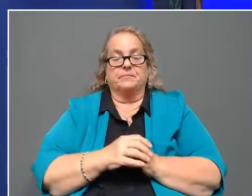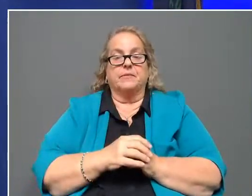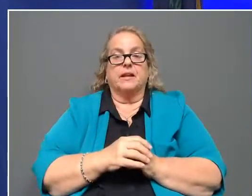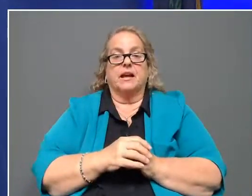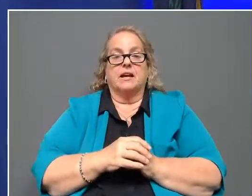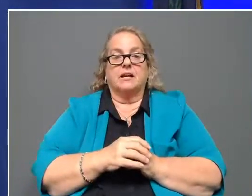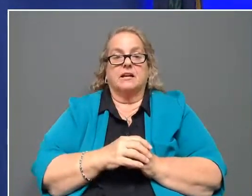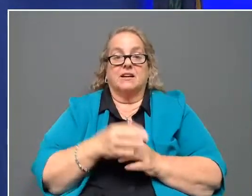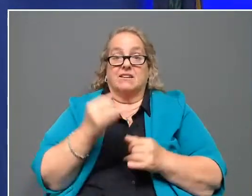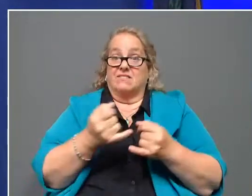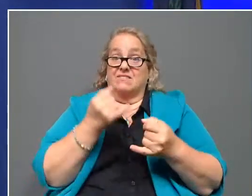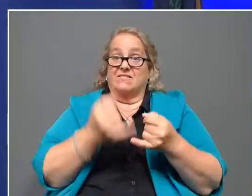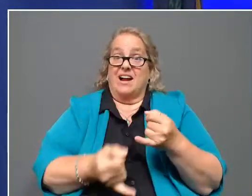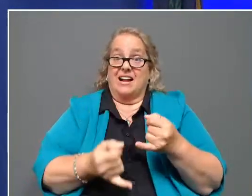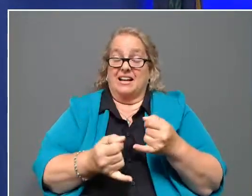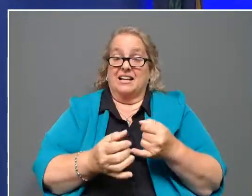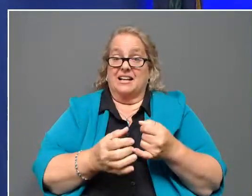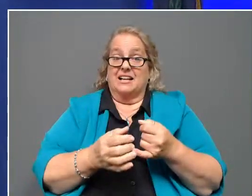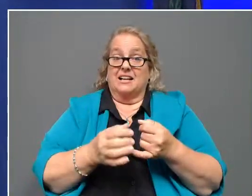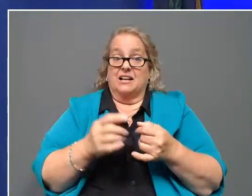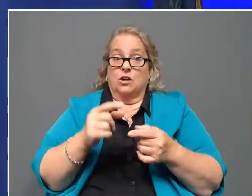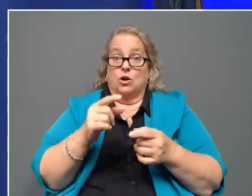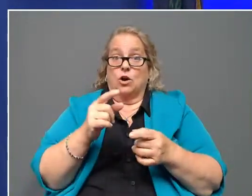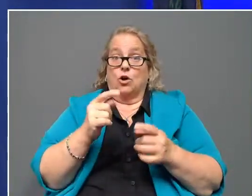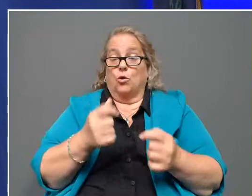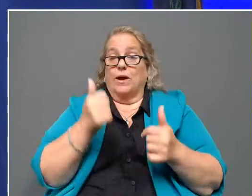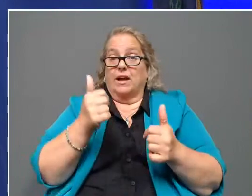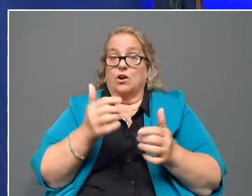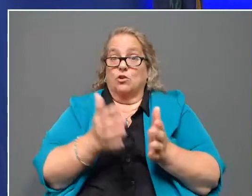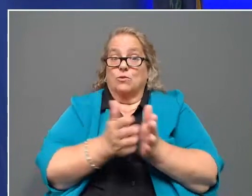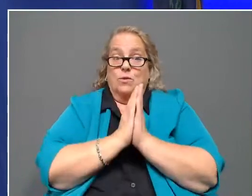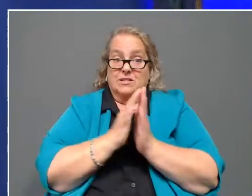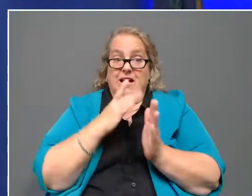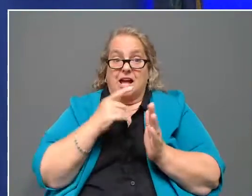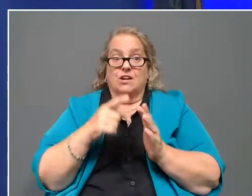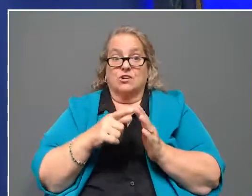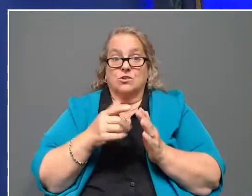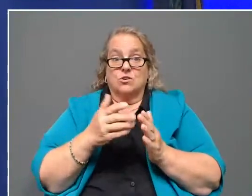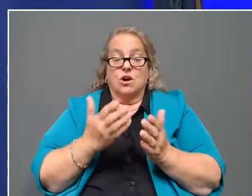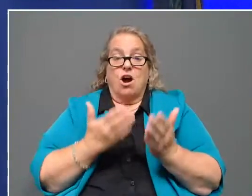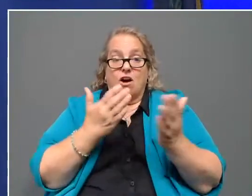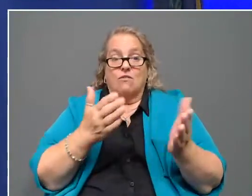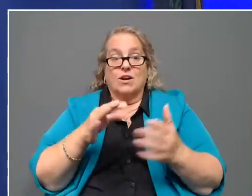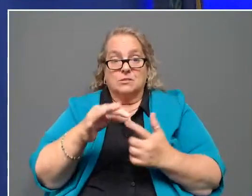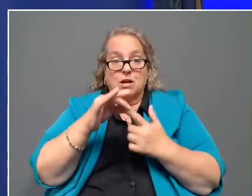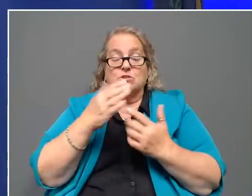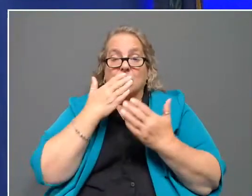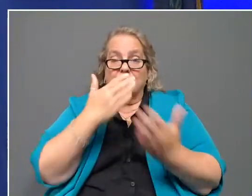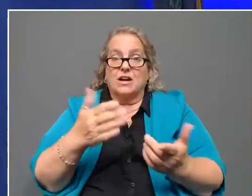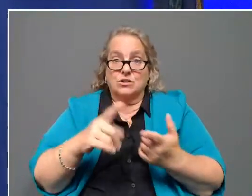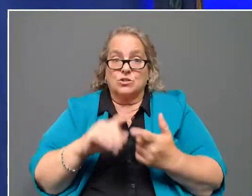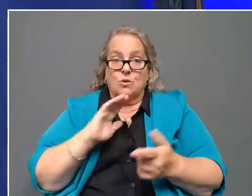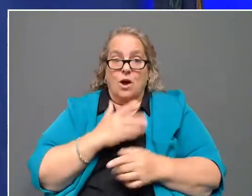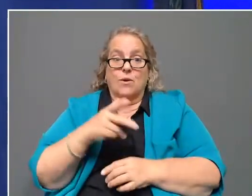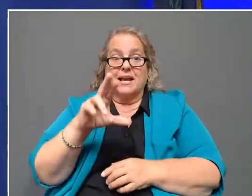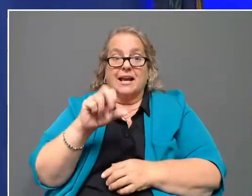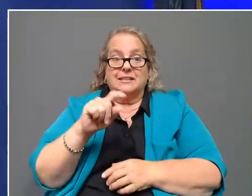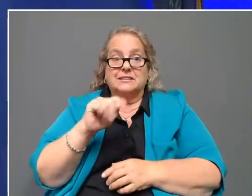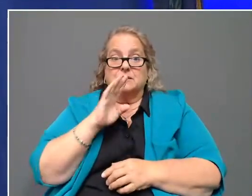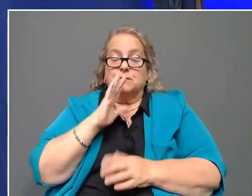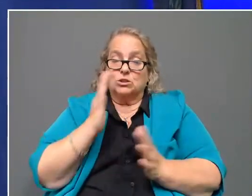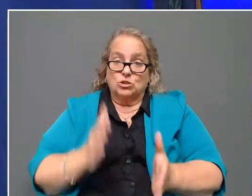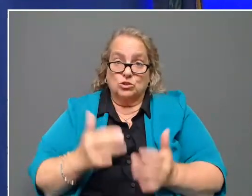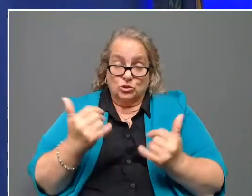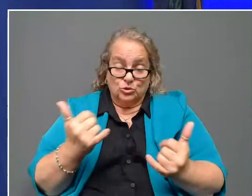Finally, last quick request, I'd like to offer a special thanks to our guest speakers today.